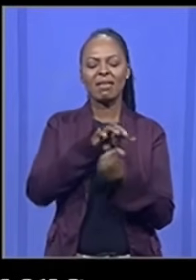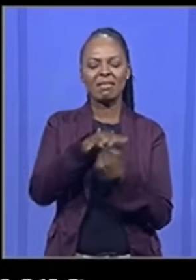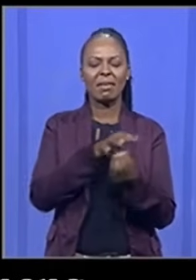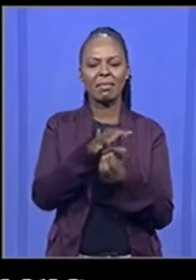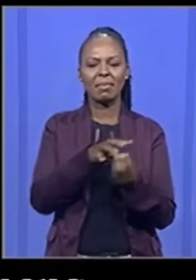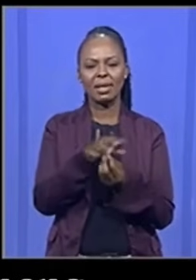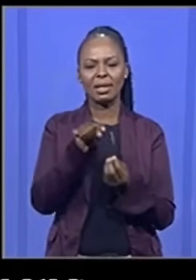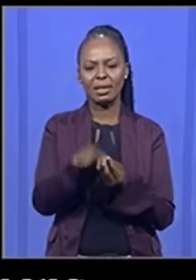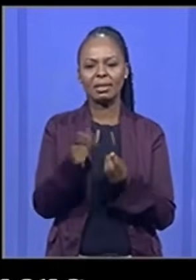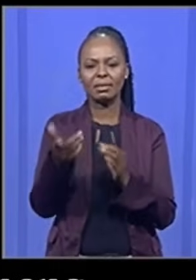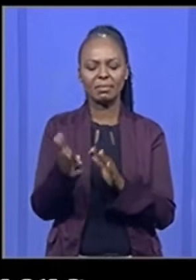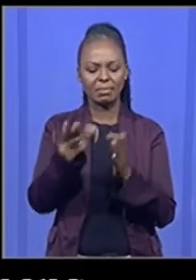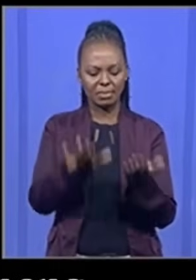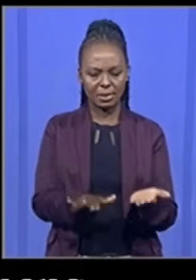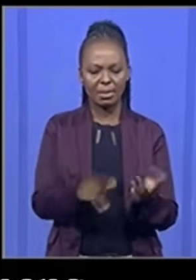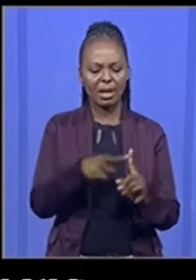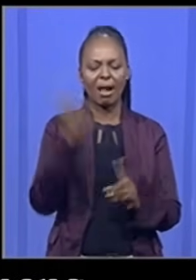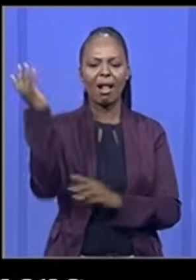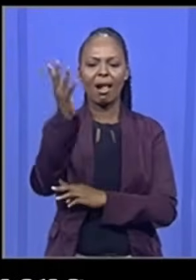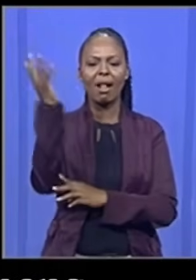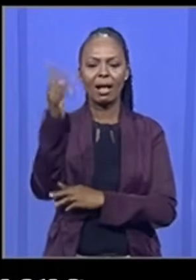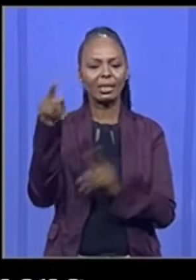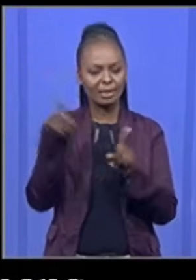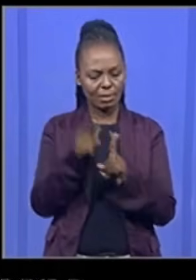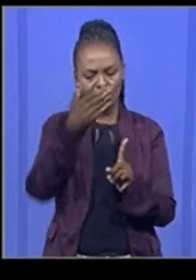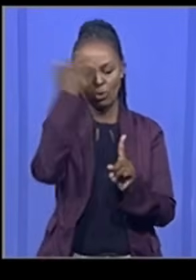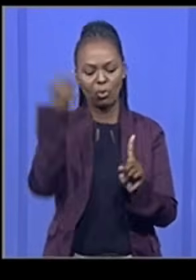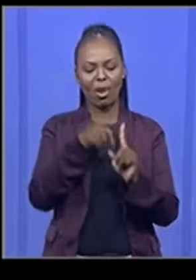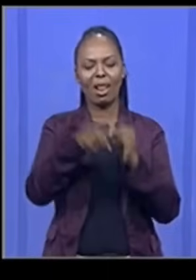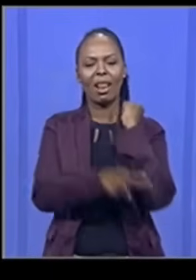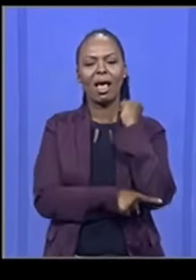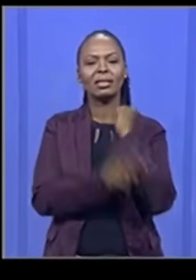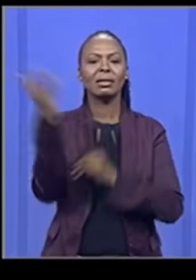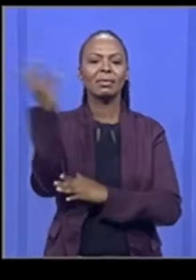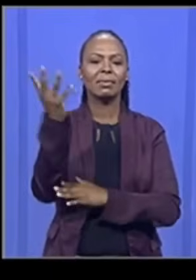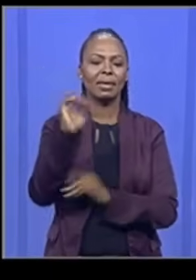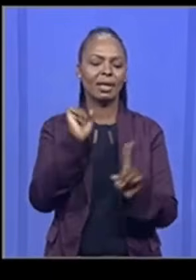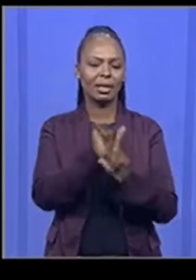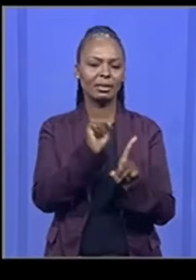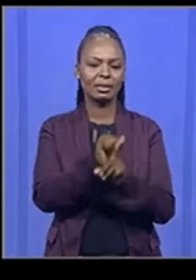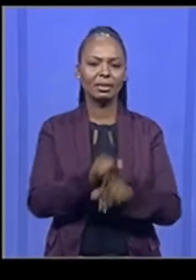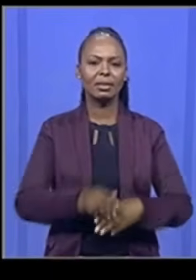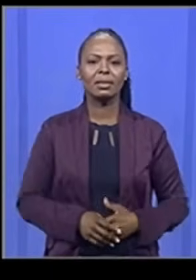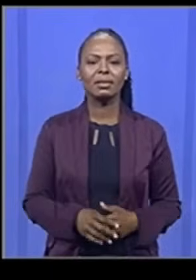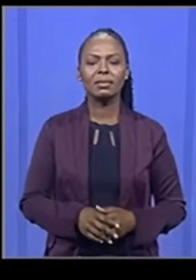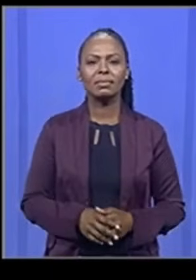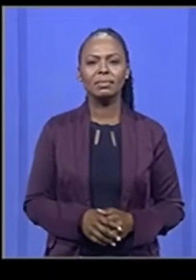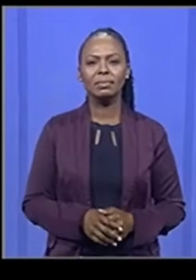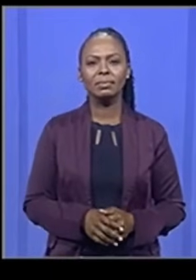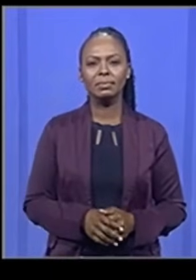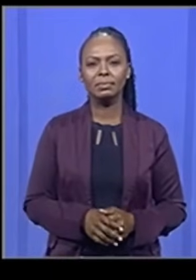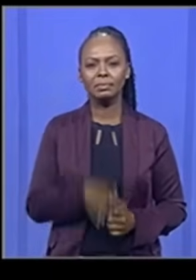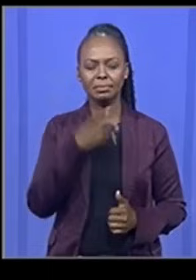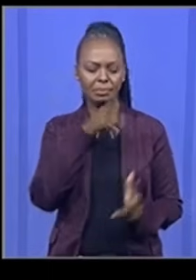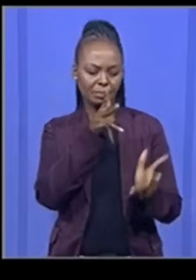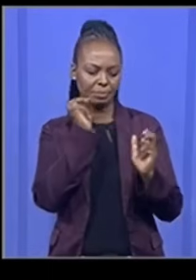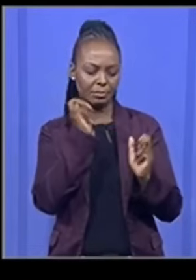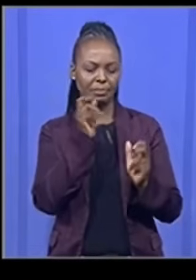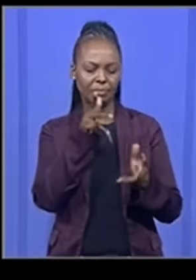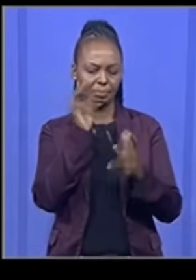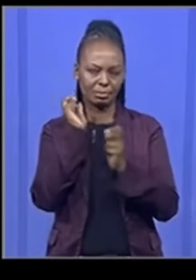tsebe hore ke puo ya ya o qetela. We graced the world when no one was listening to the ANC.